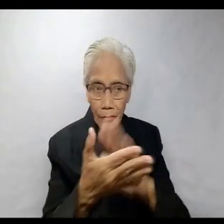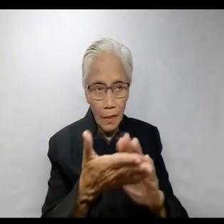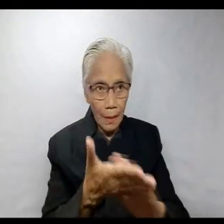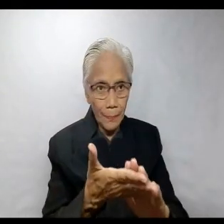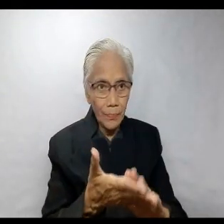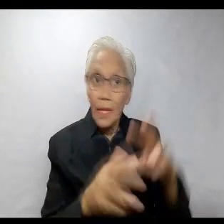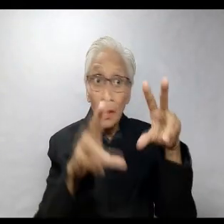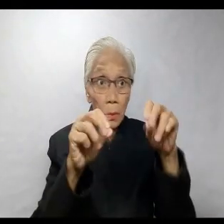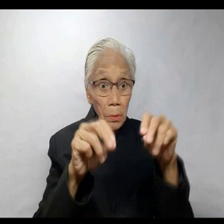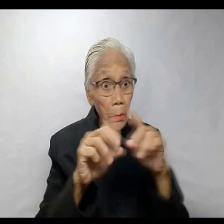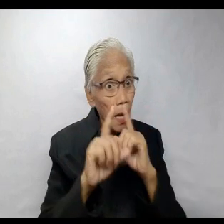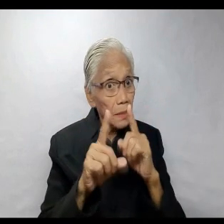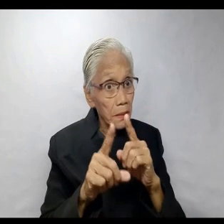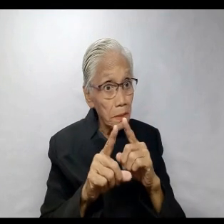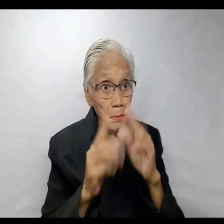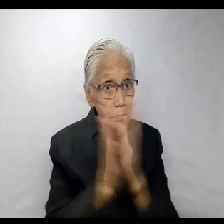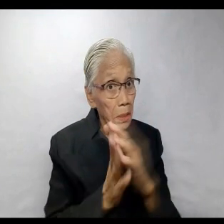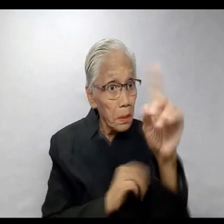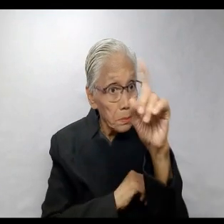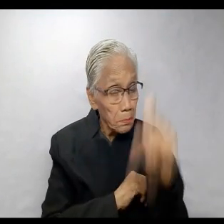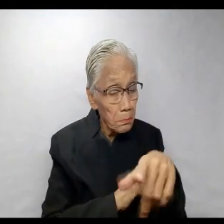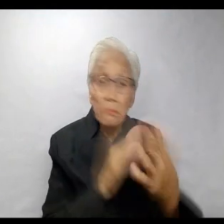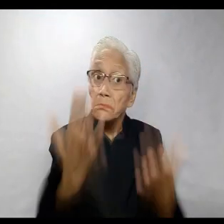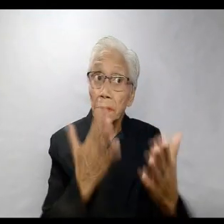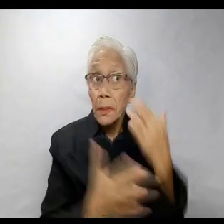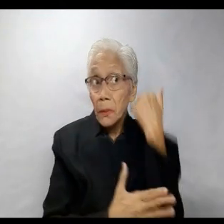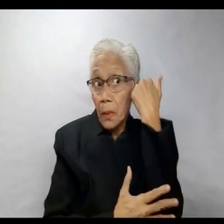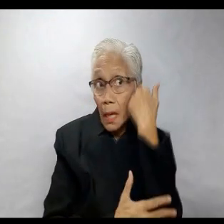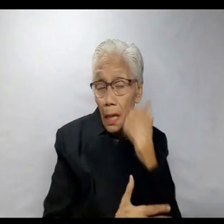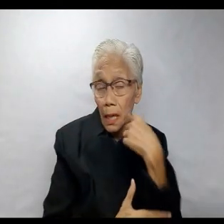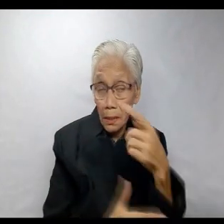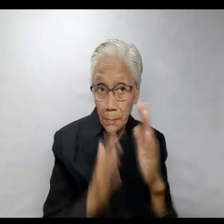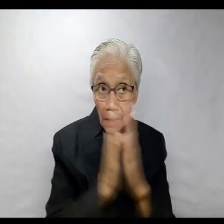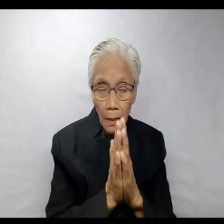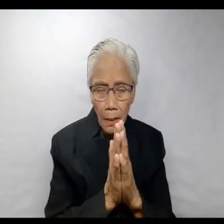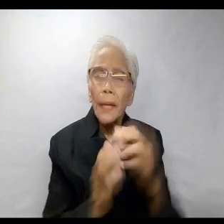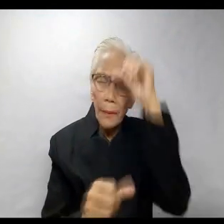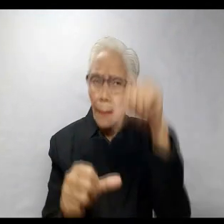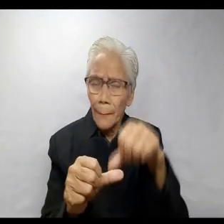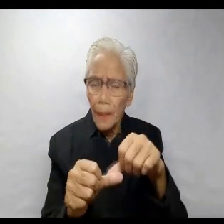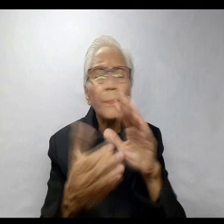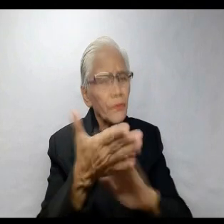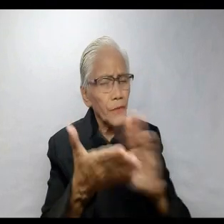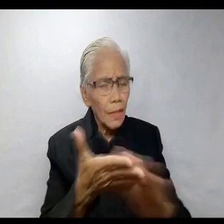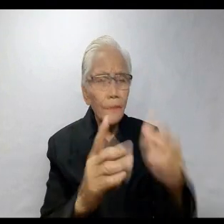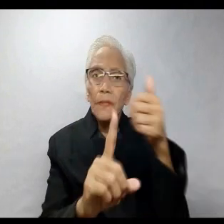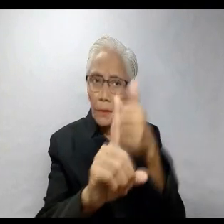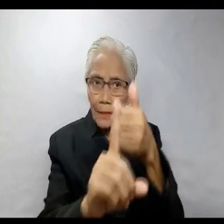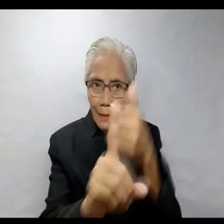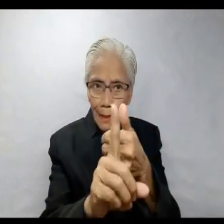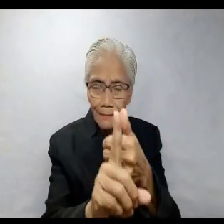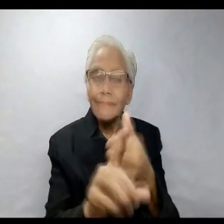No answered prayers baka mo? Baka kulang ka sa forgiveness. And remember, forgive